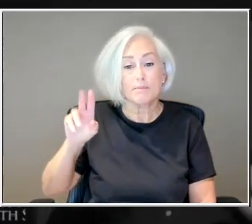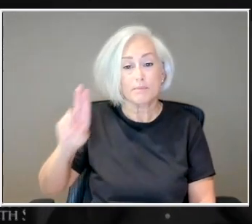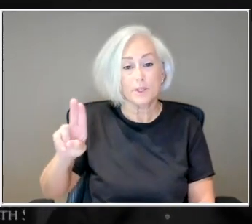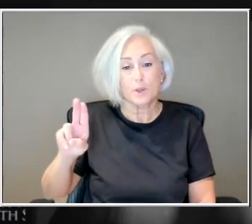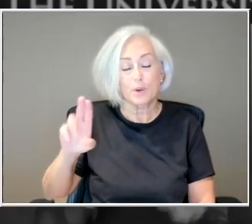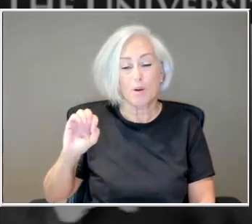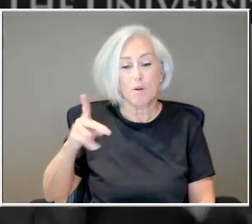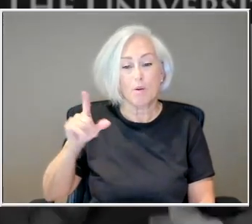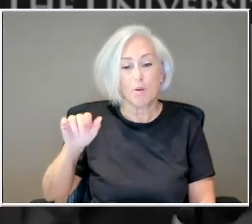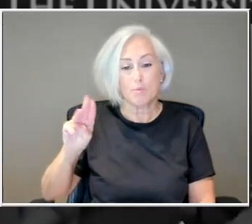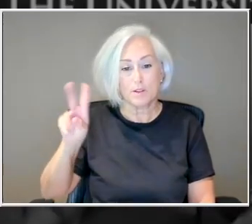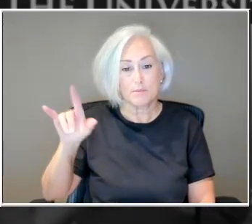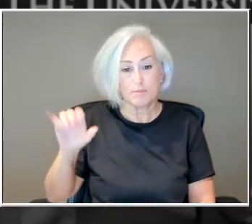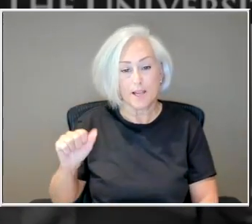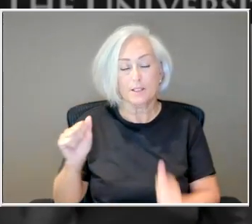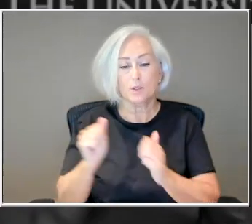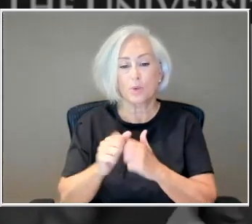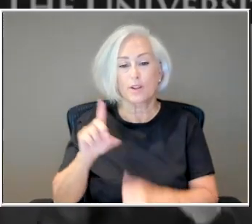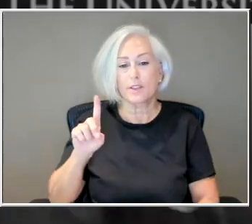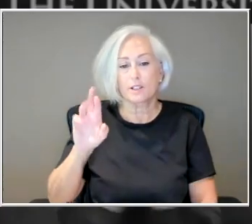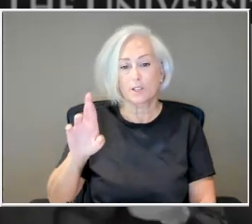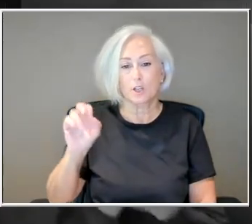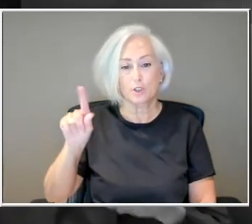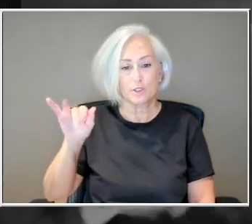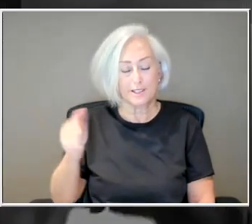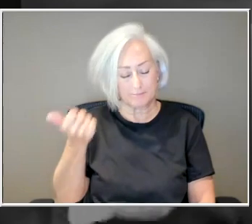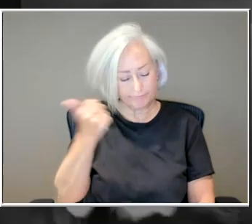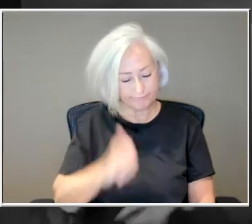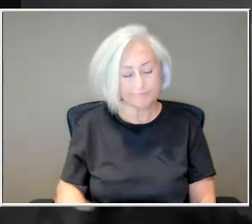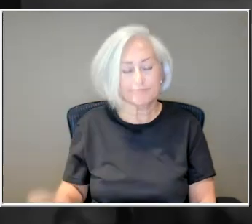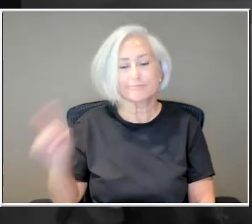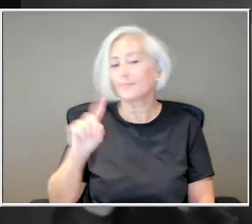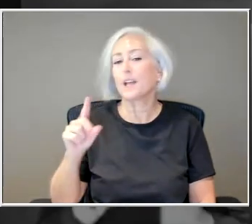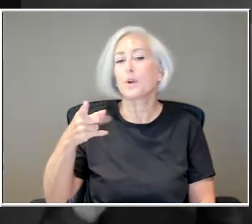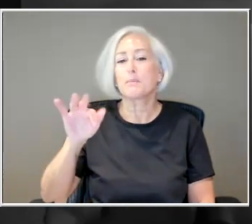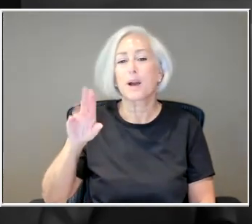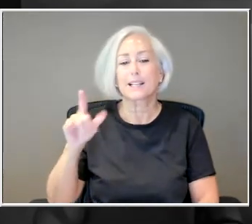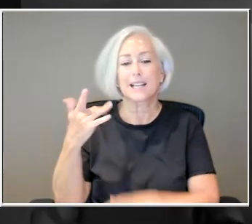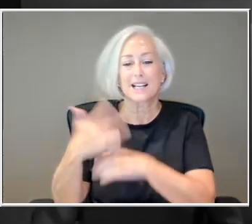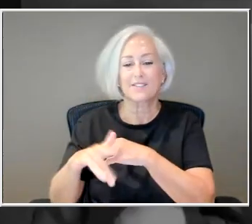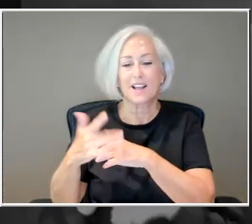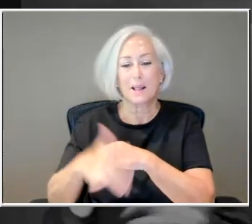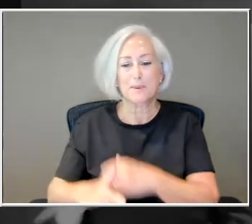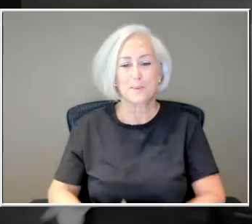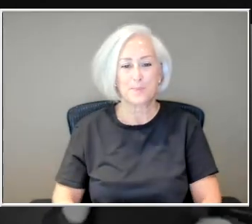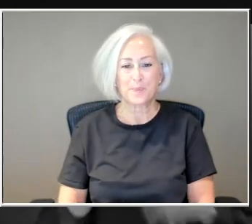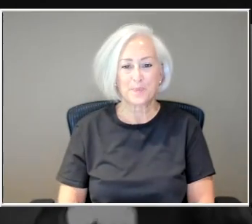Stites podcast. Now everywhere podcasts are available.